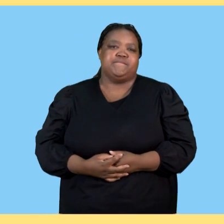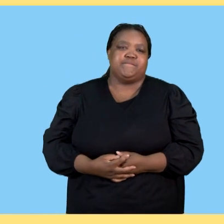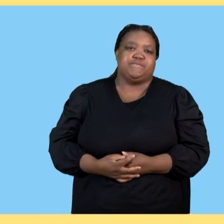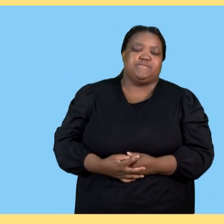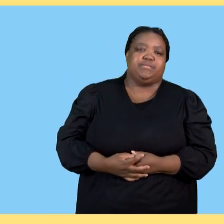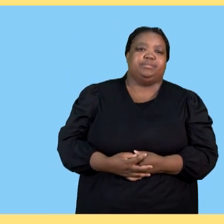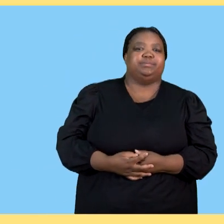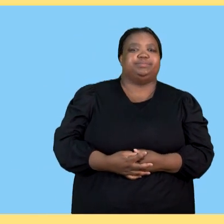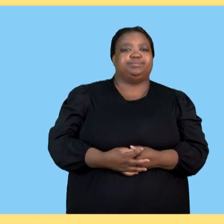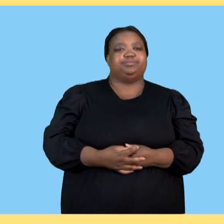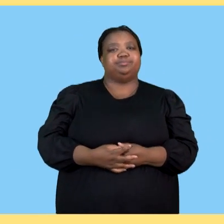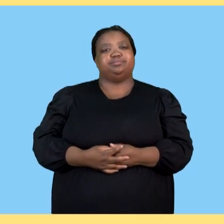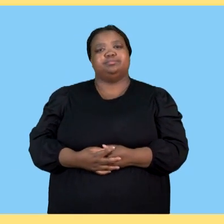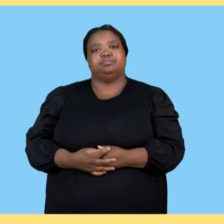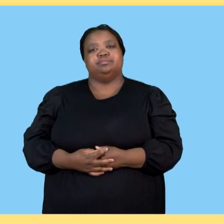And then